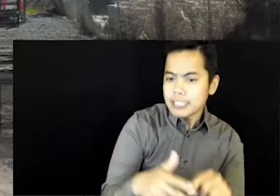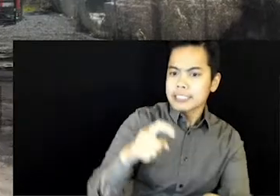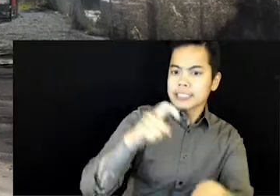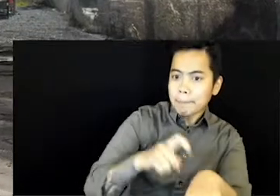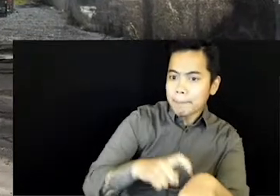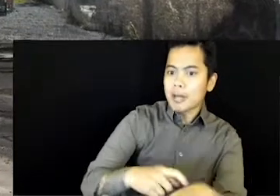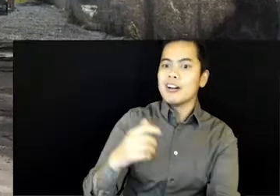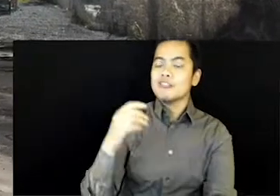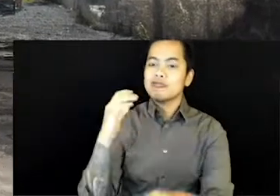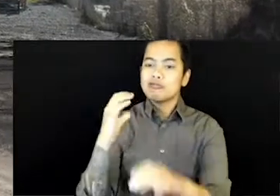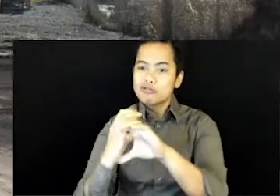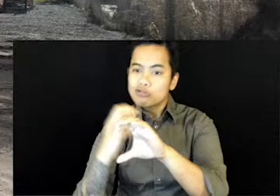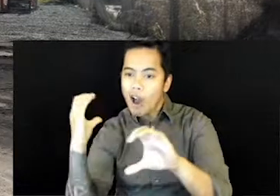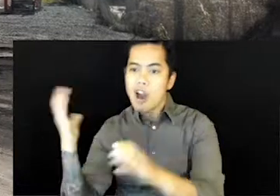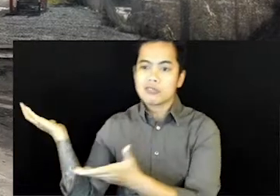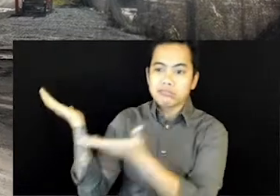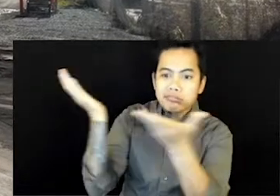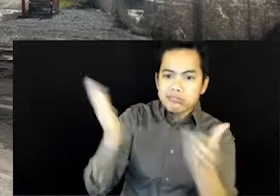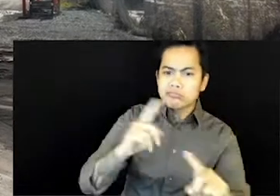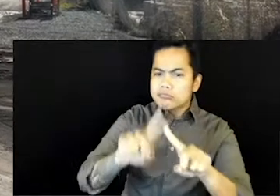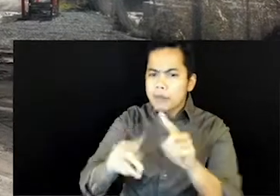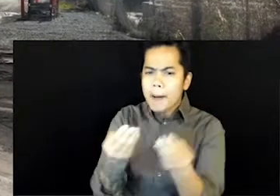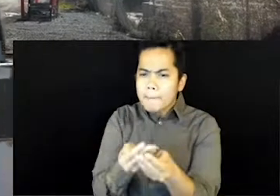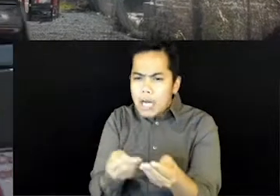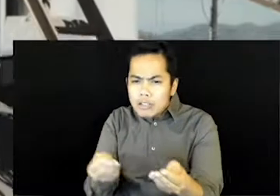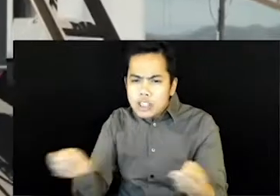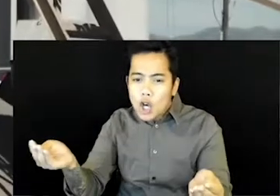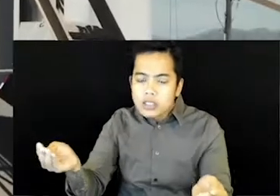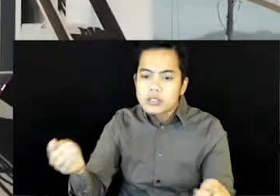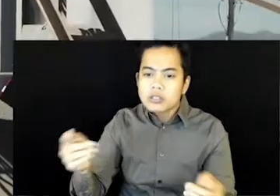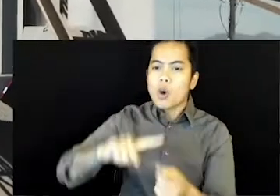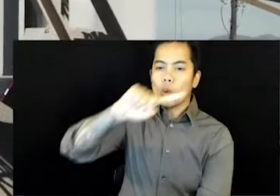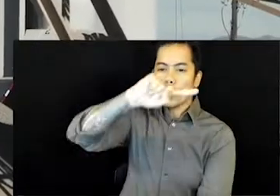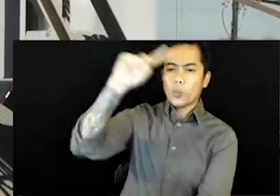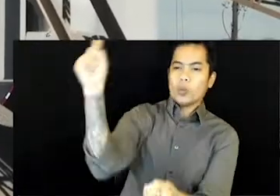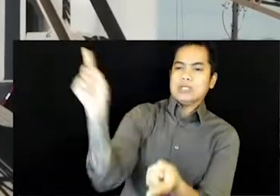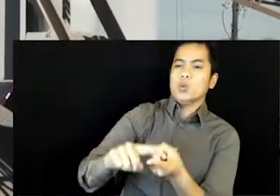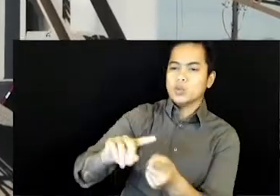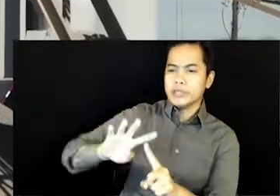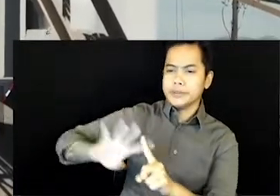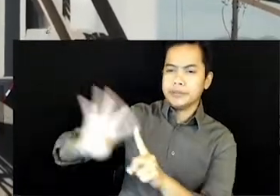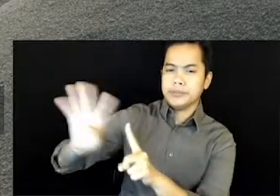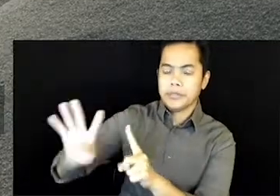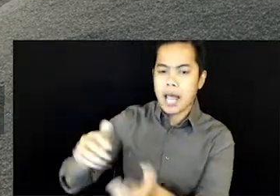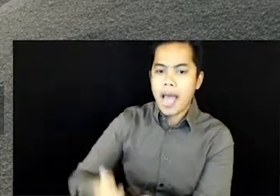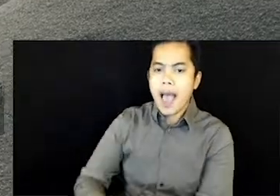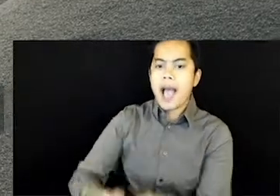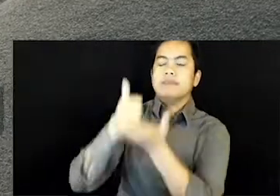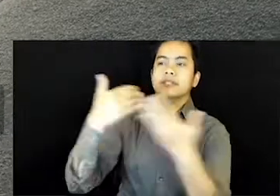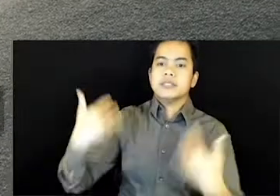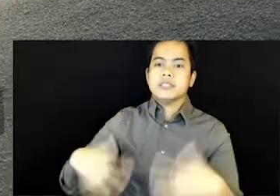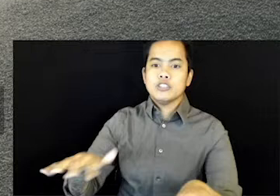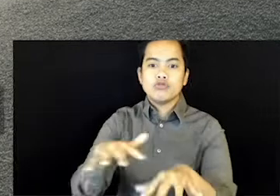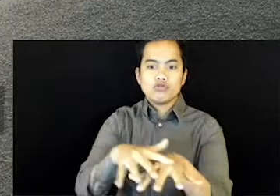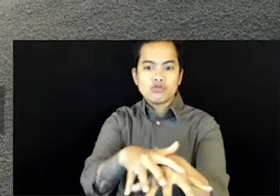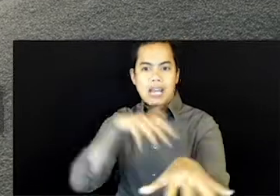for the trucks delivering the material by a factor of 5. This greatly reduced the idle time that the trucks have on site, also helped tremendously